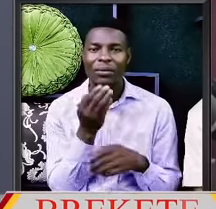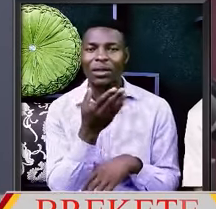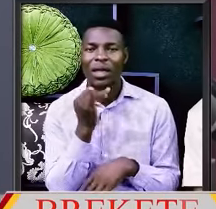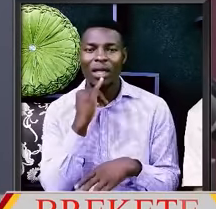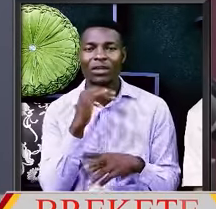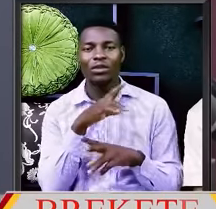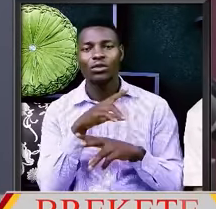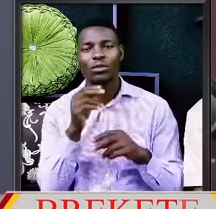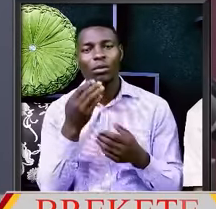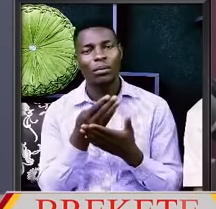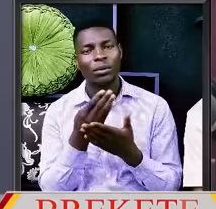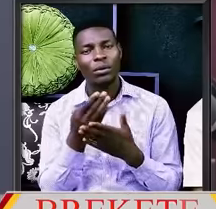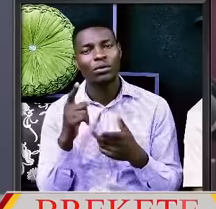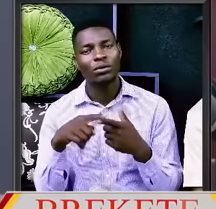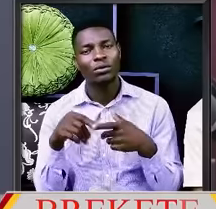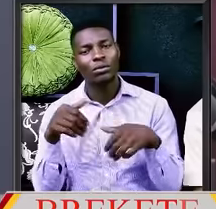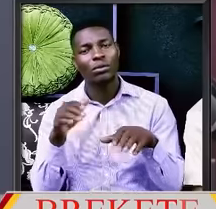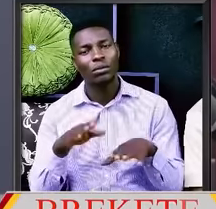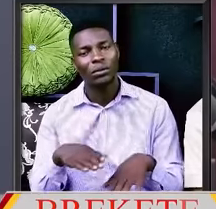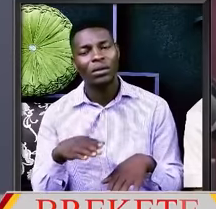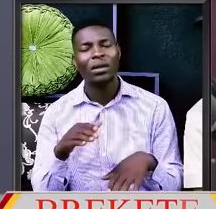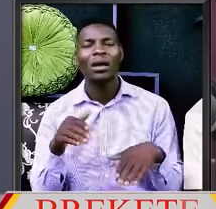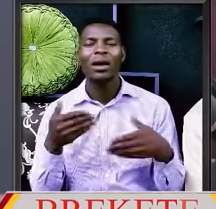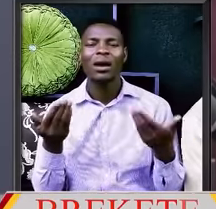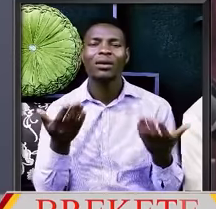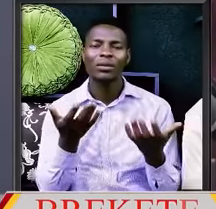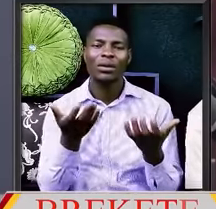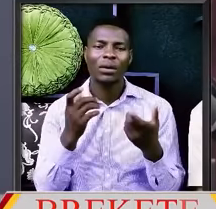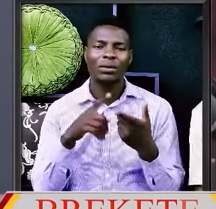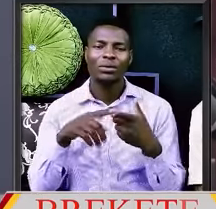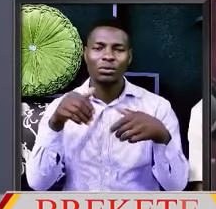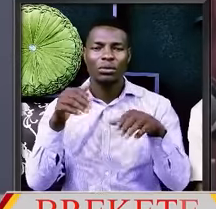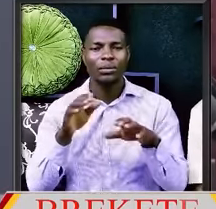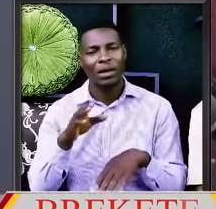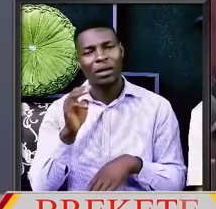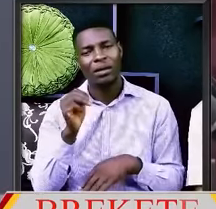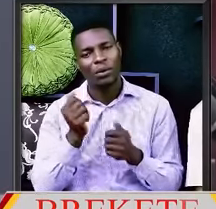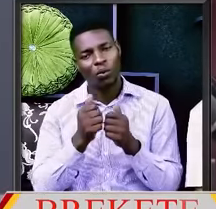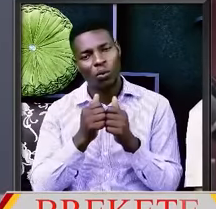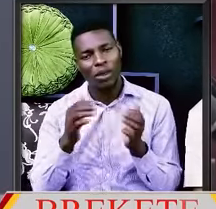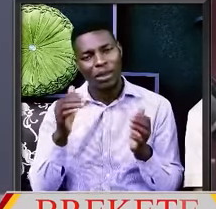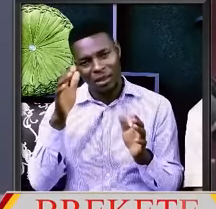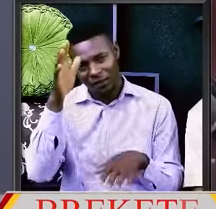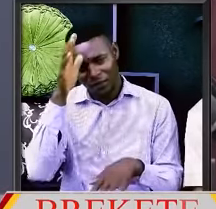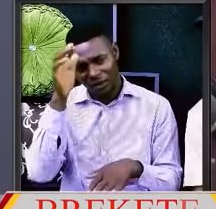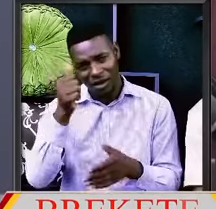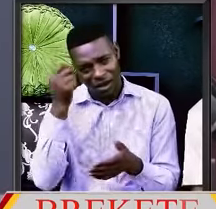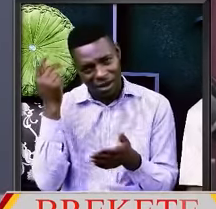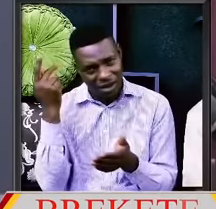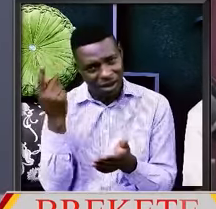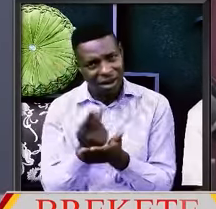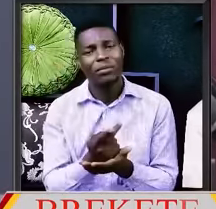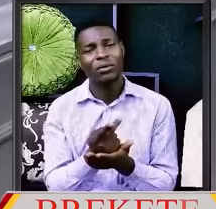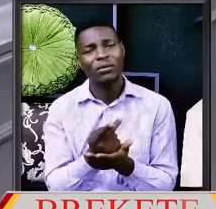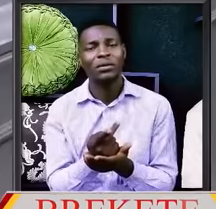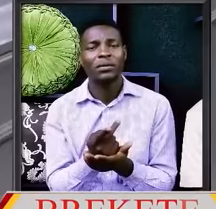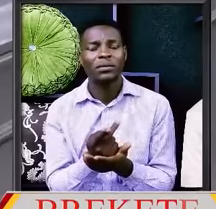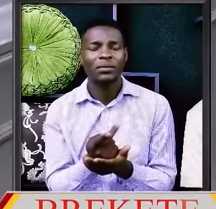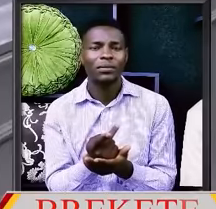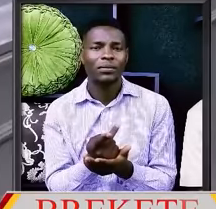him? Why should they want to bury him without the father's approval being there? Kai, this man is making sense. Let's appreciate him.